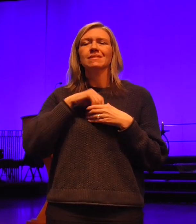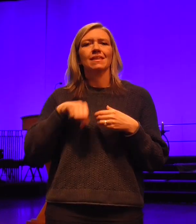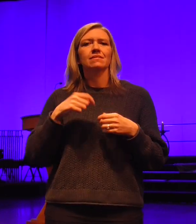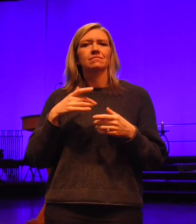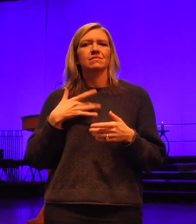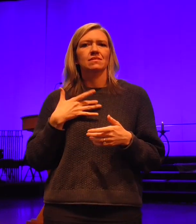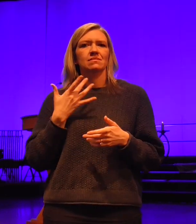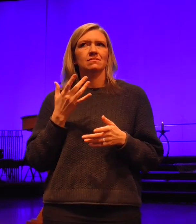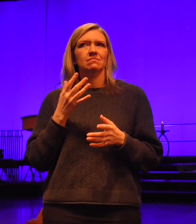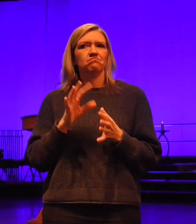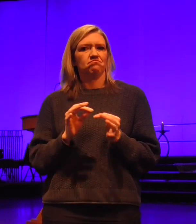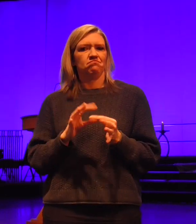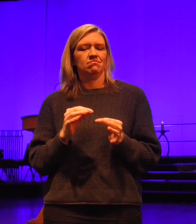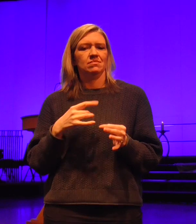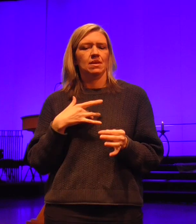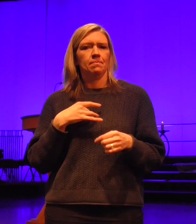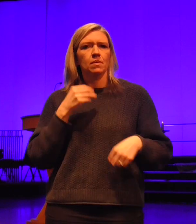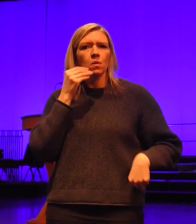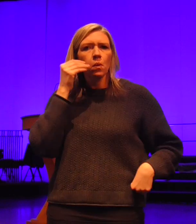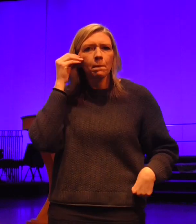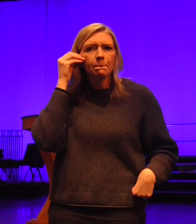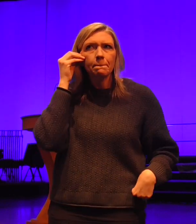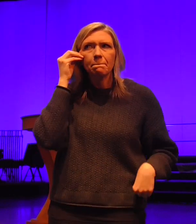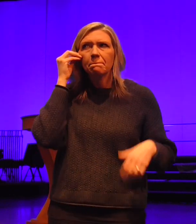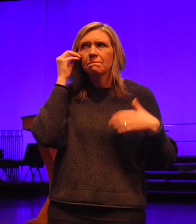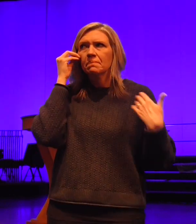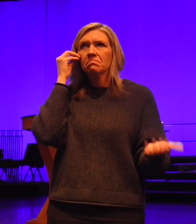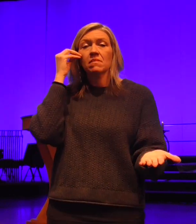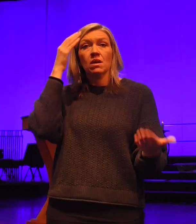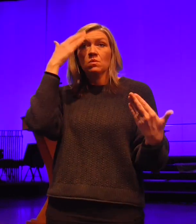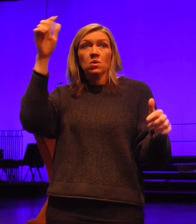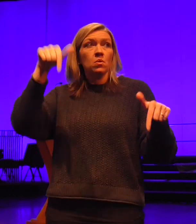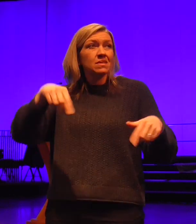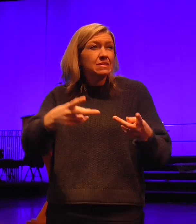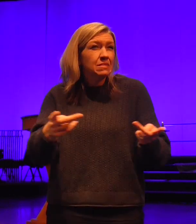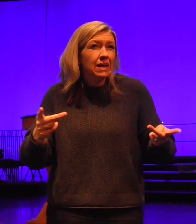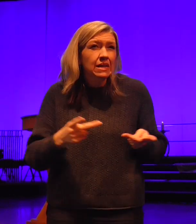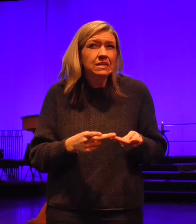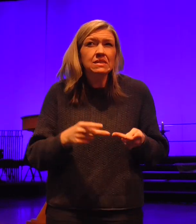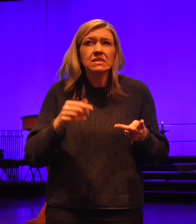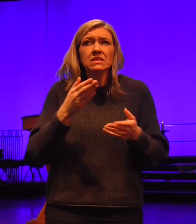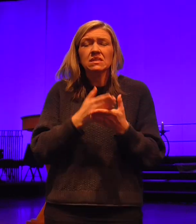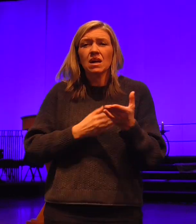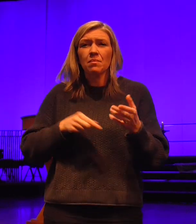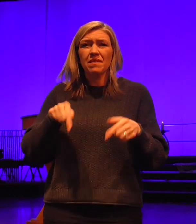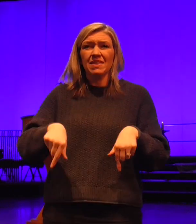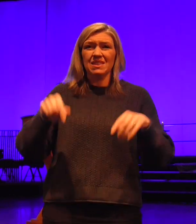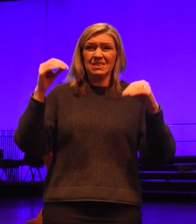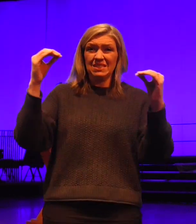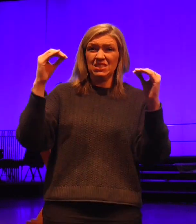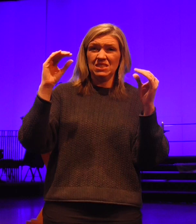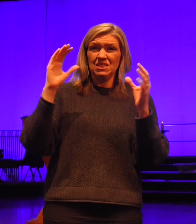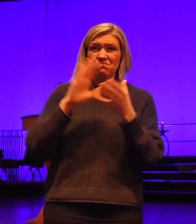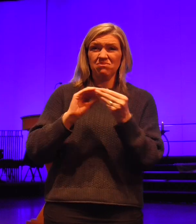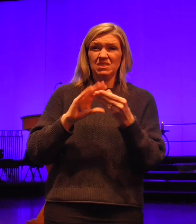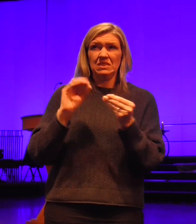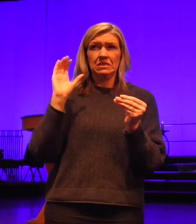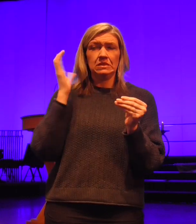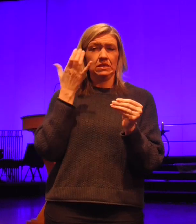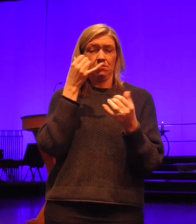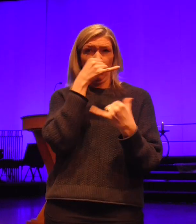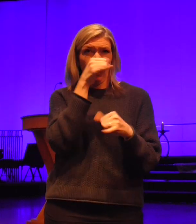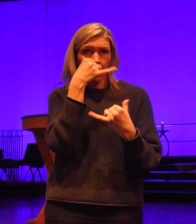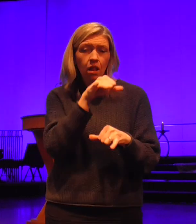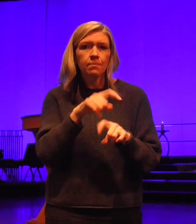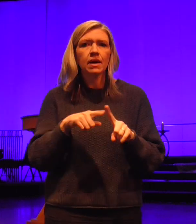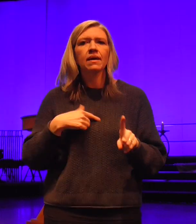home. I don't even know what this place is. And some of what they're saying sounds a little gibberish to me, but I'm home.